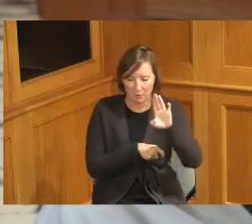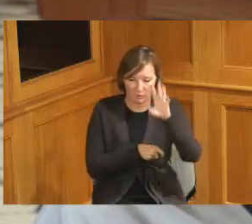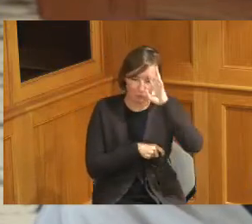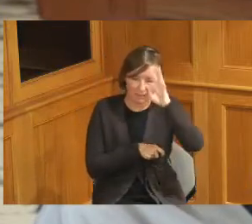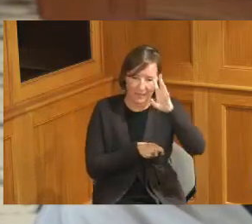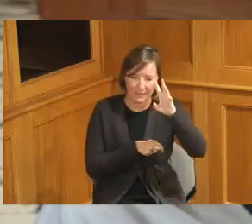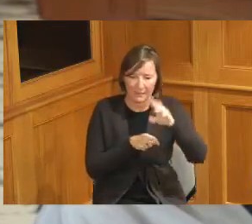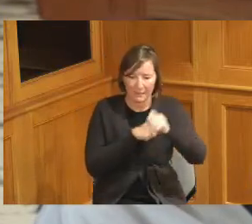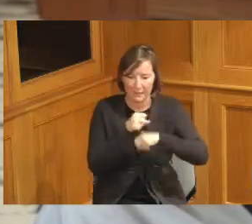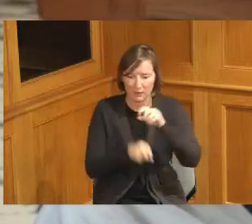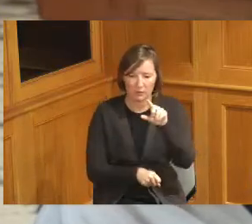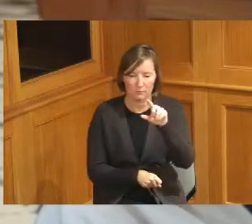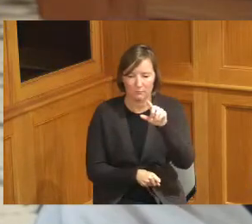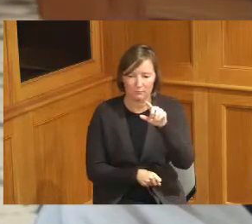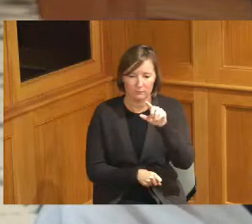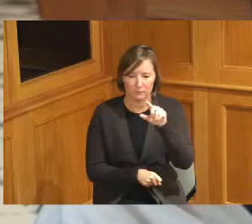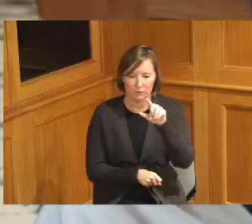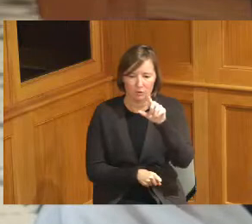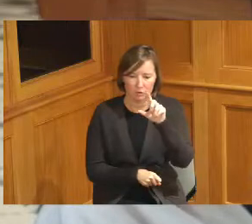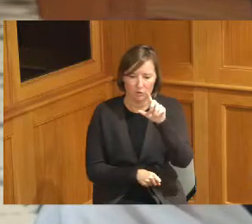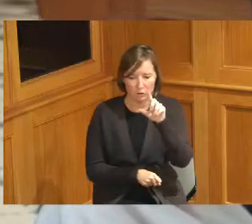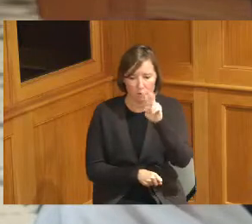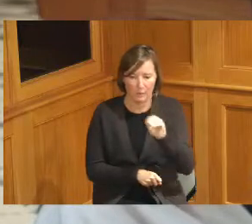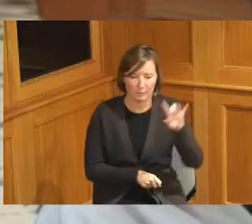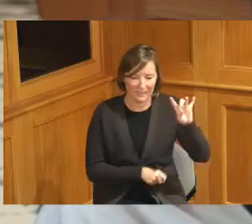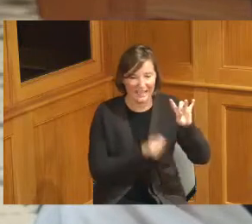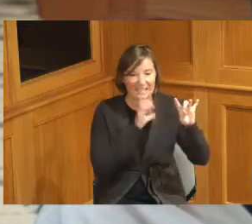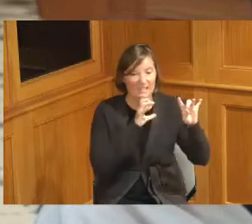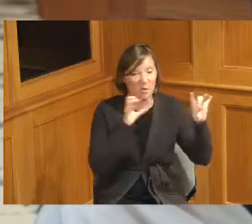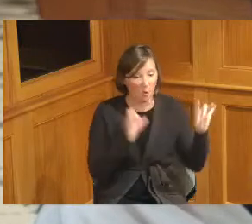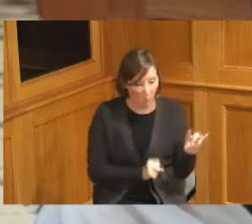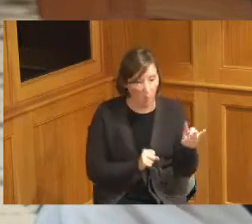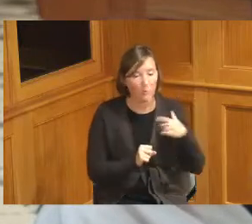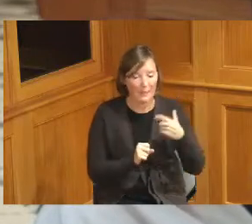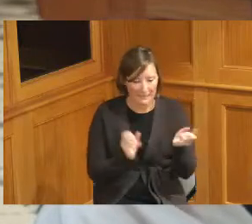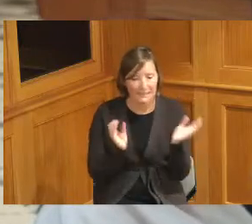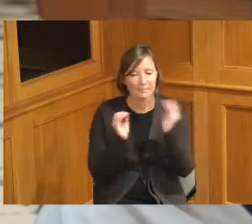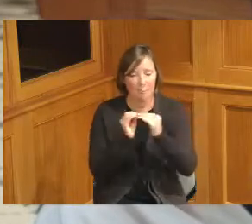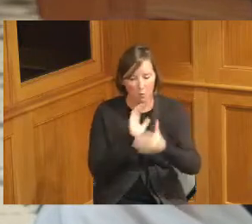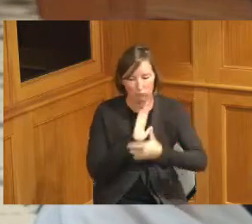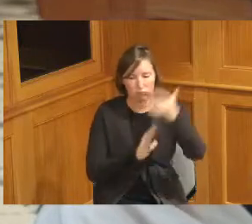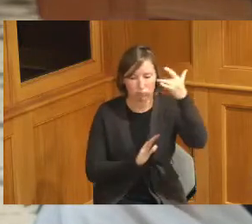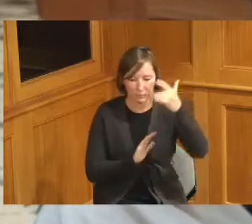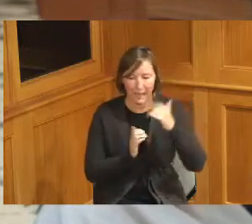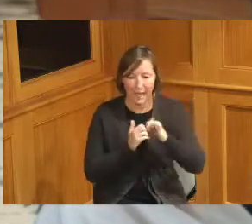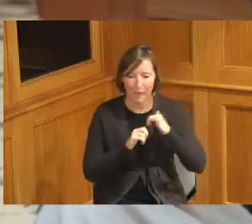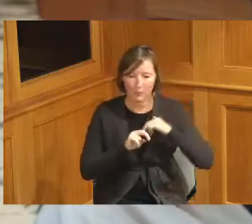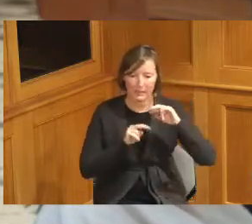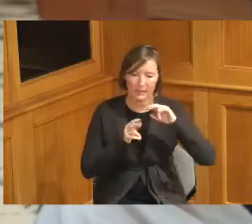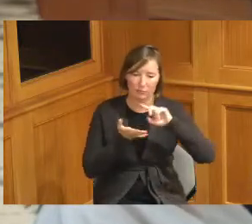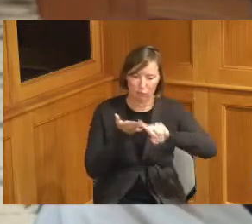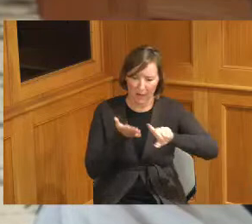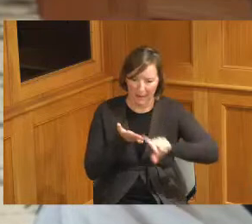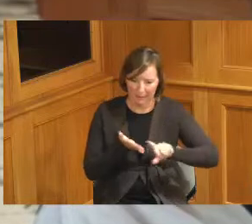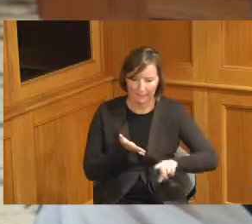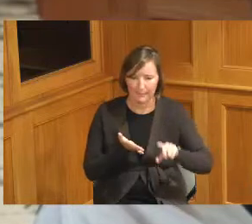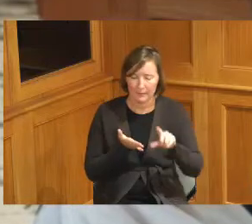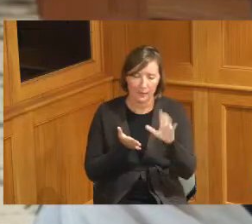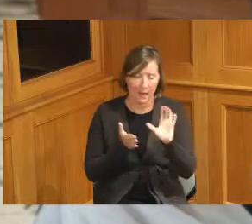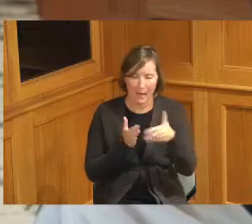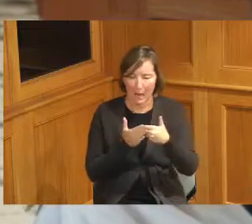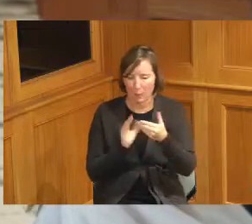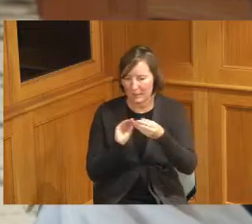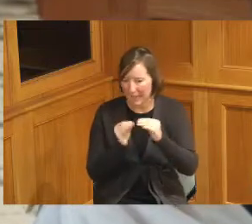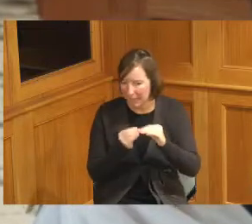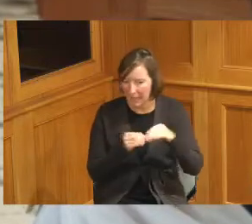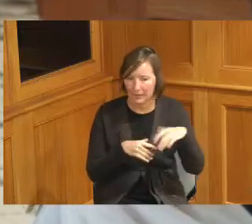that we need something more sophisticated than that at this point to be able to, it's how we track FLSA status of positions, the